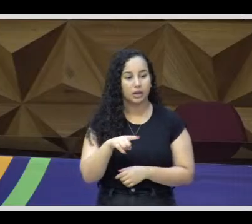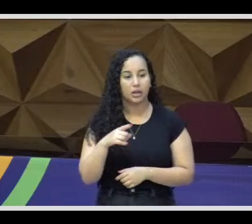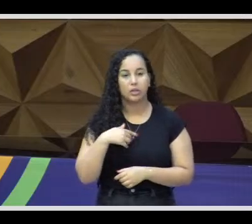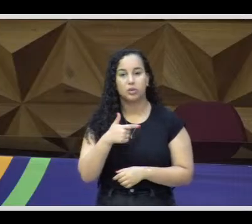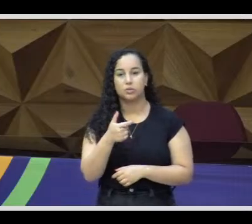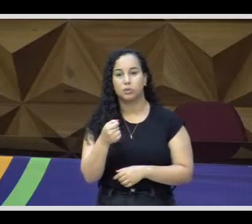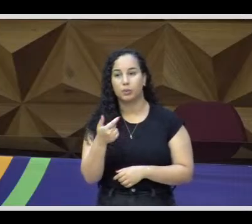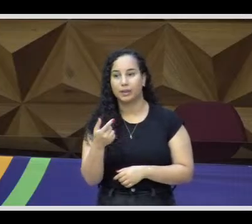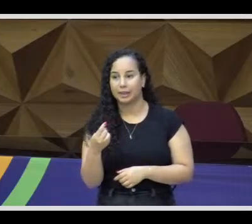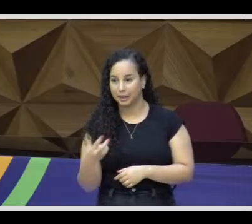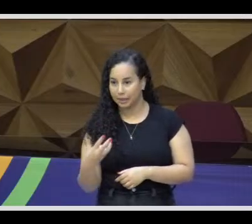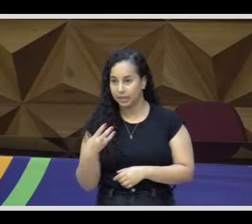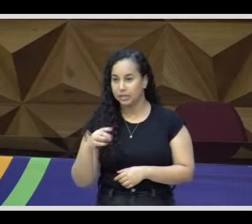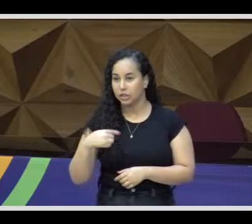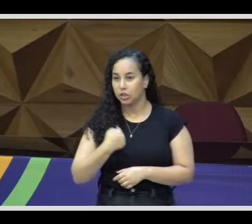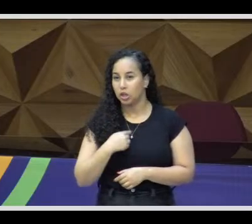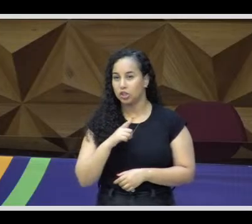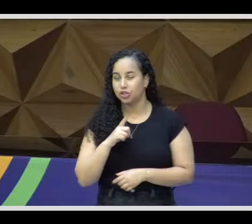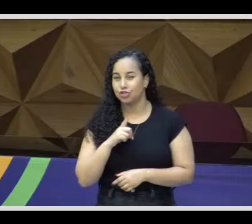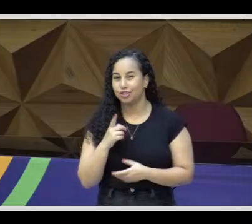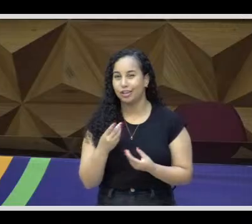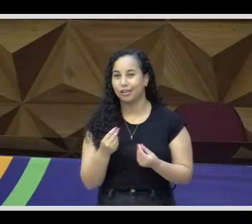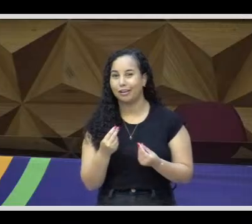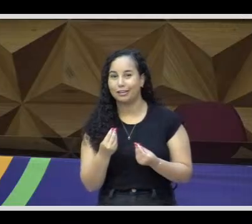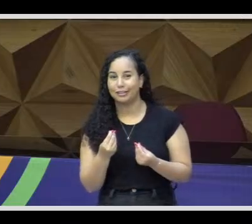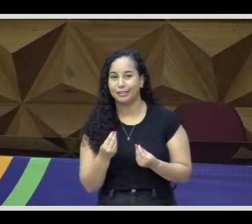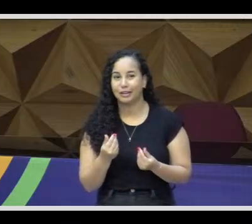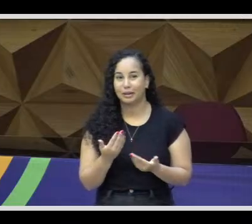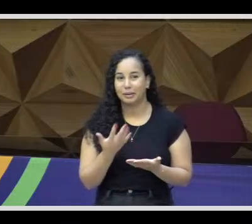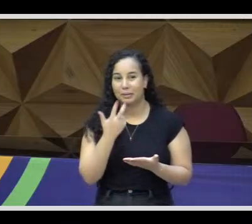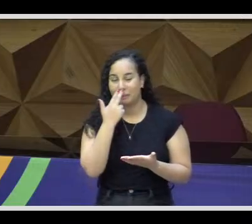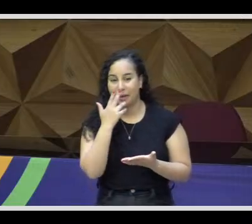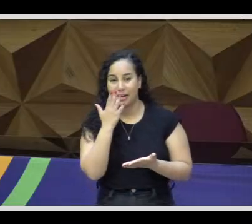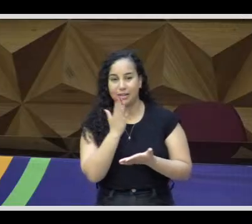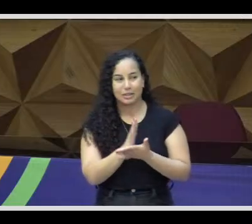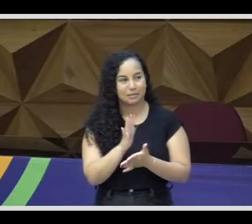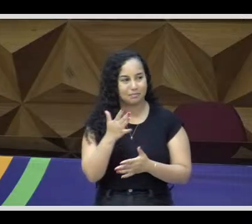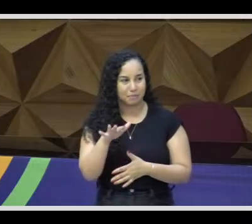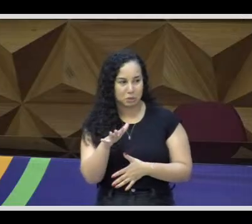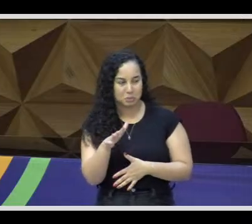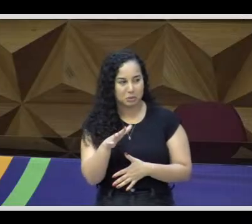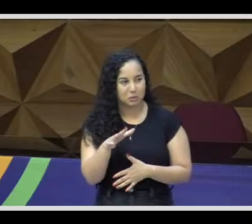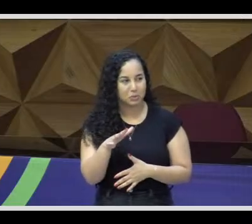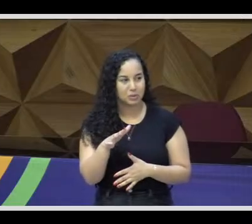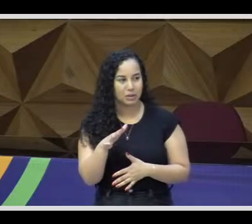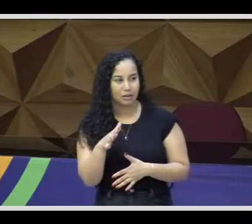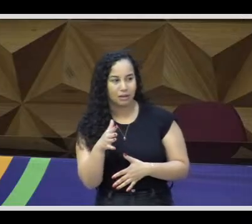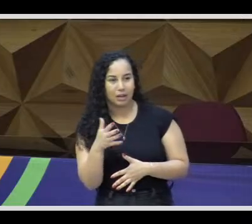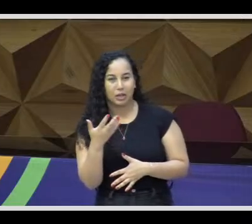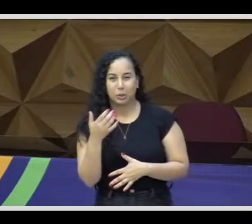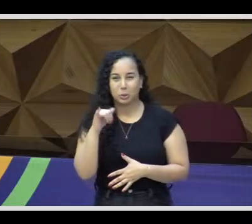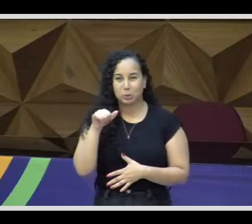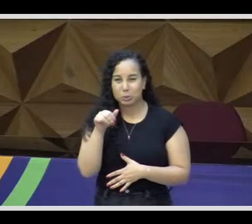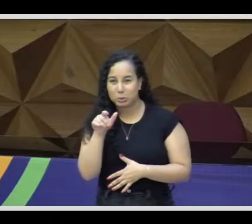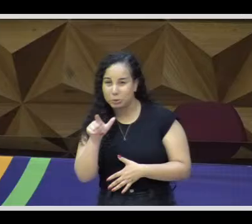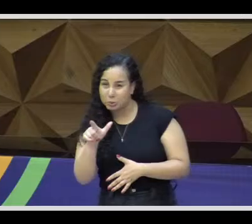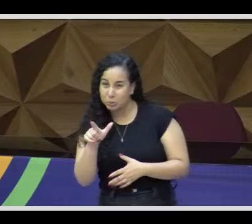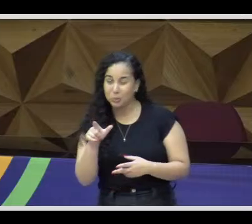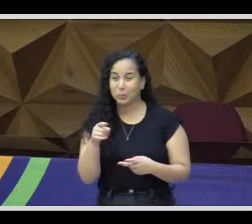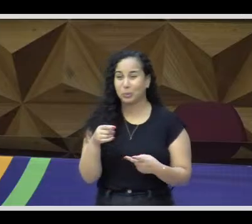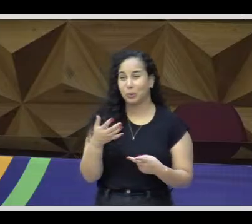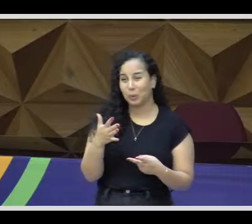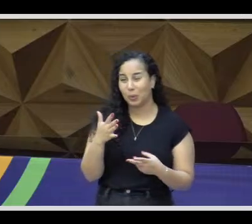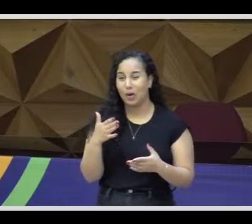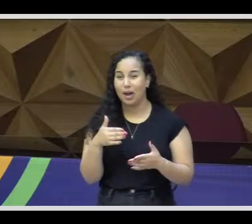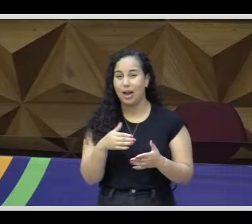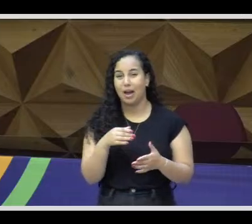2013, we had something like our Arab Spring kind of moment. So July of 2013,